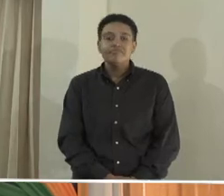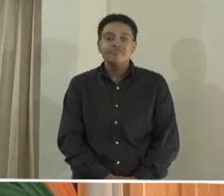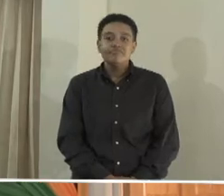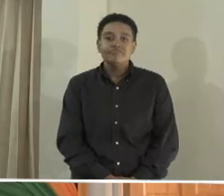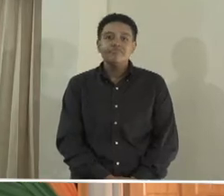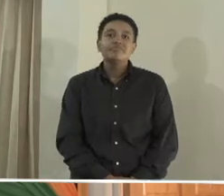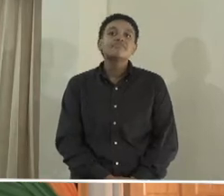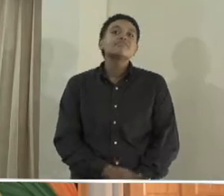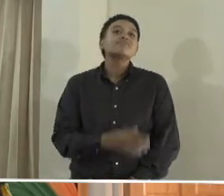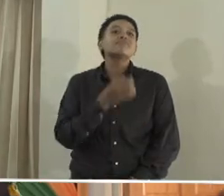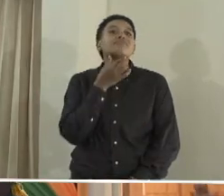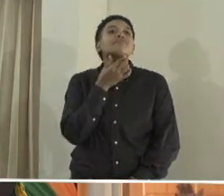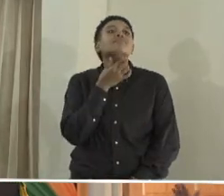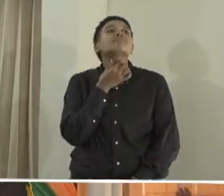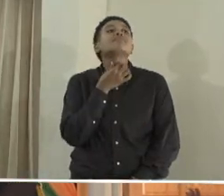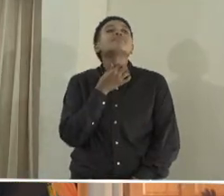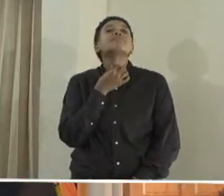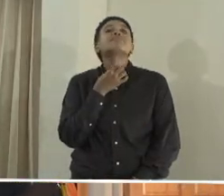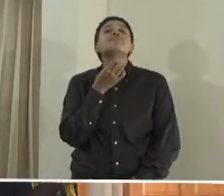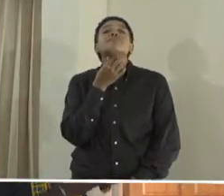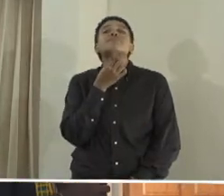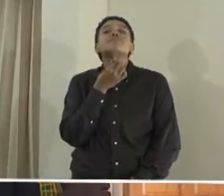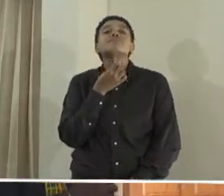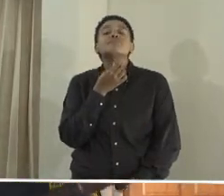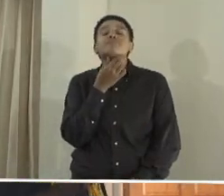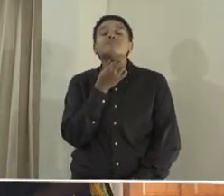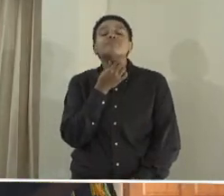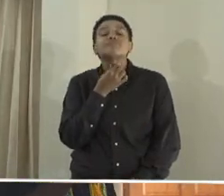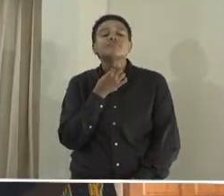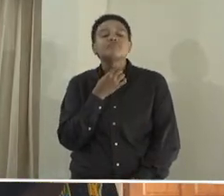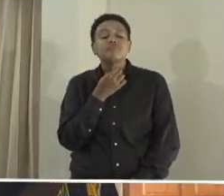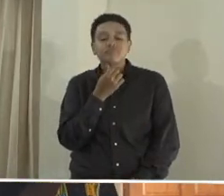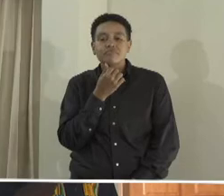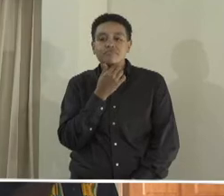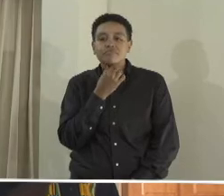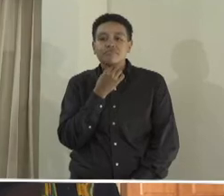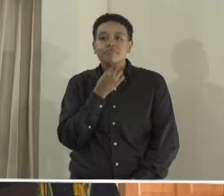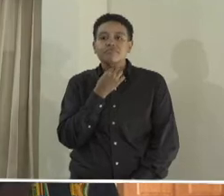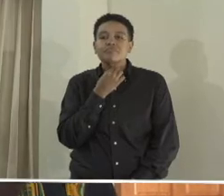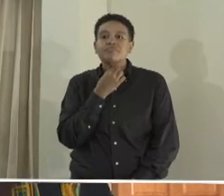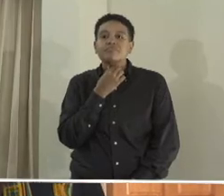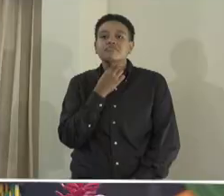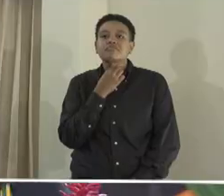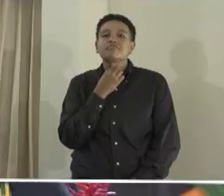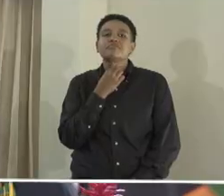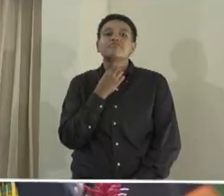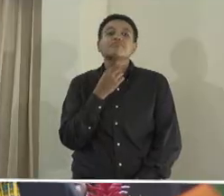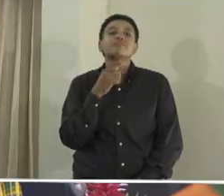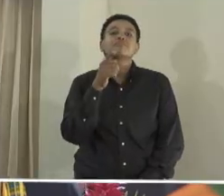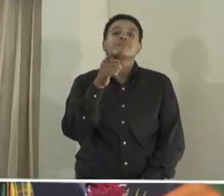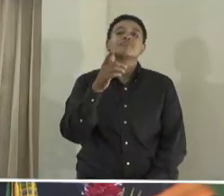You are my strength, strength like no